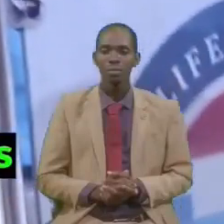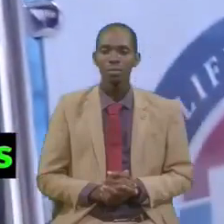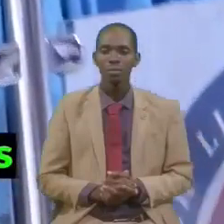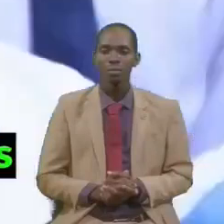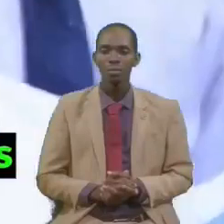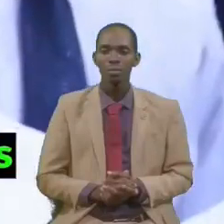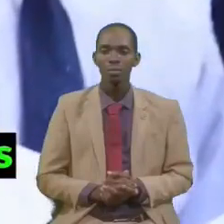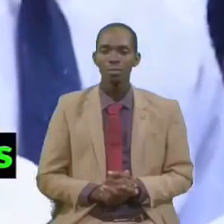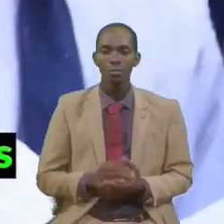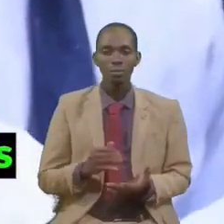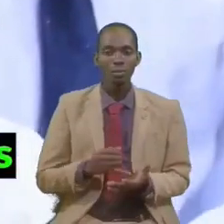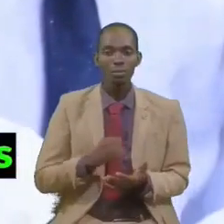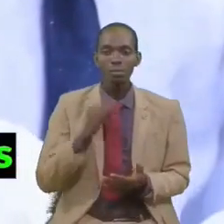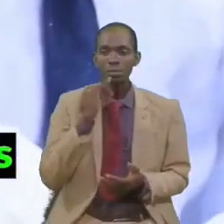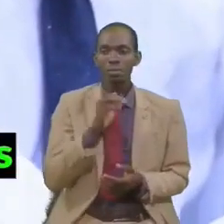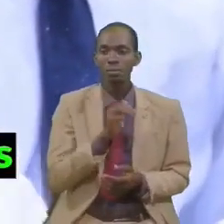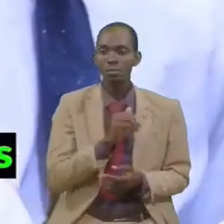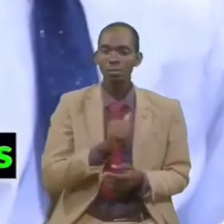It's an